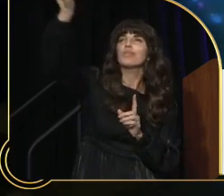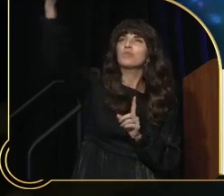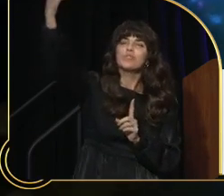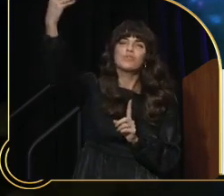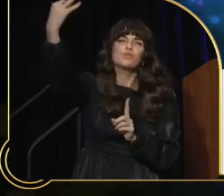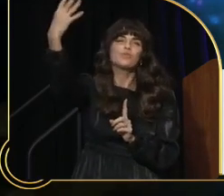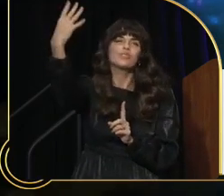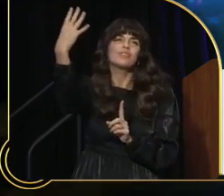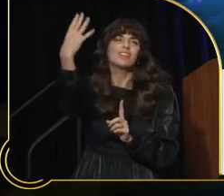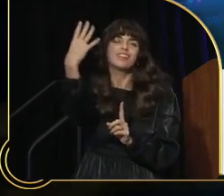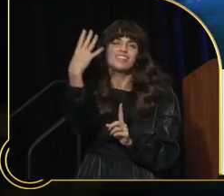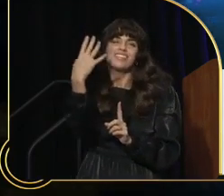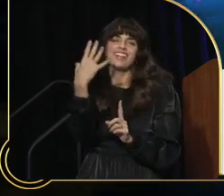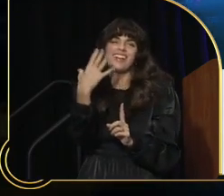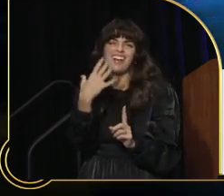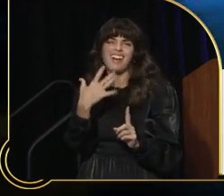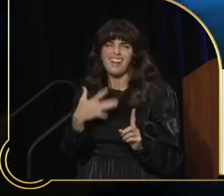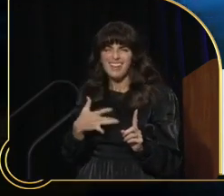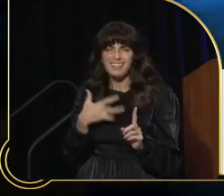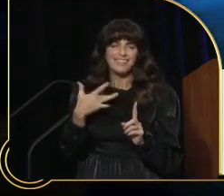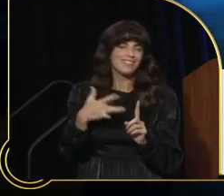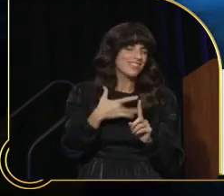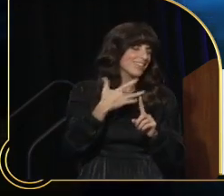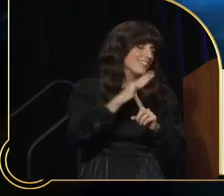Sunshine, when you're with me, I can